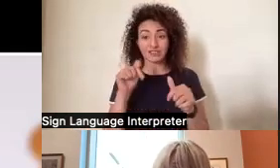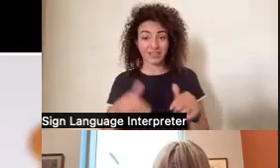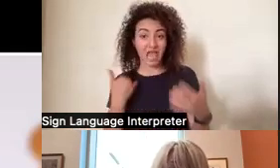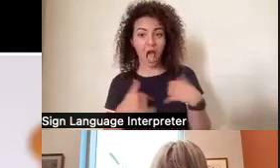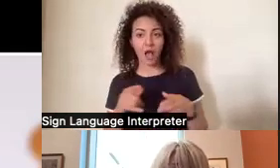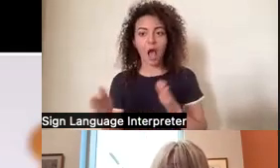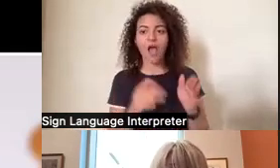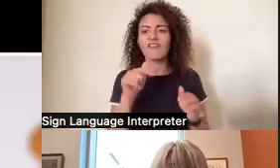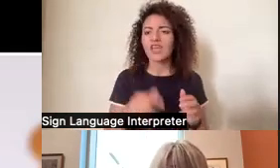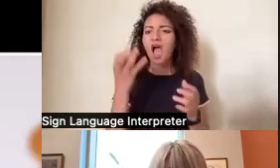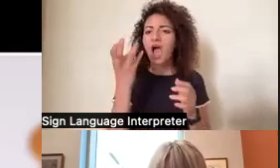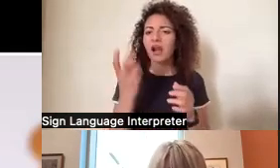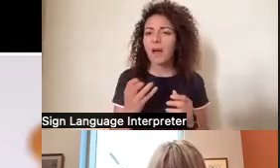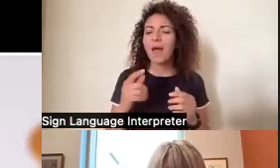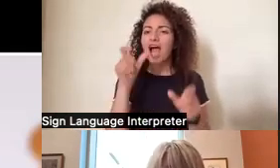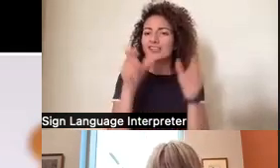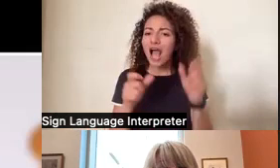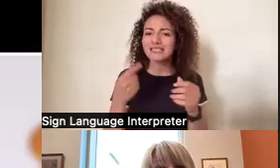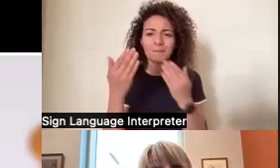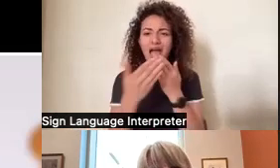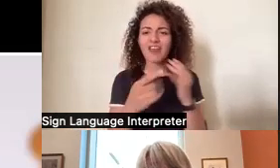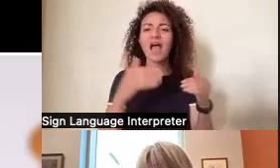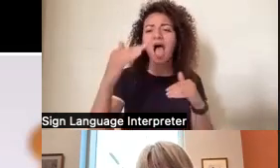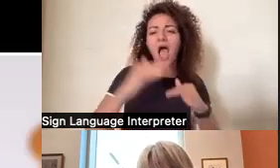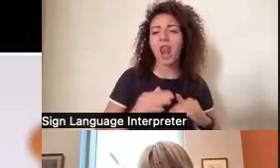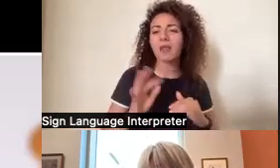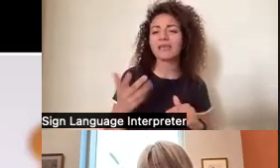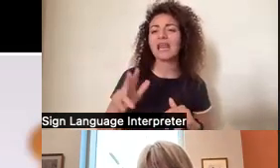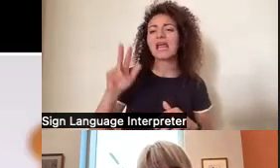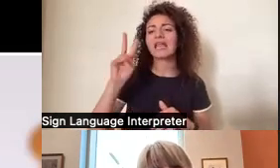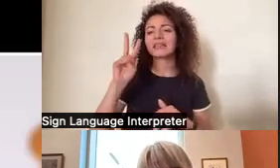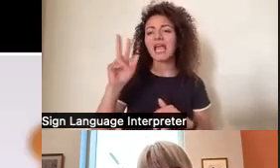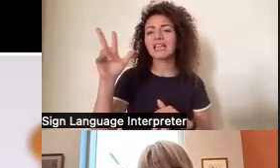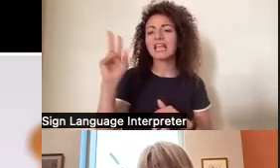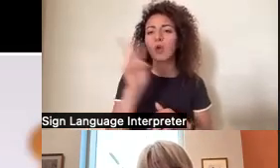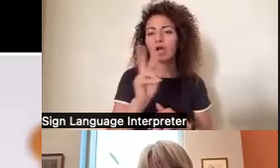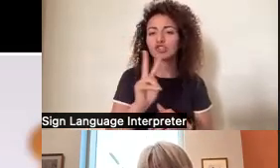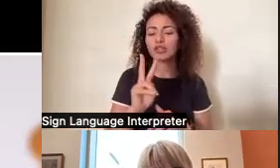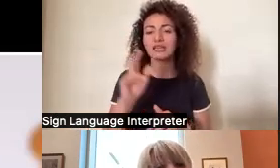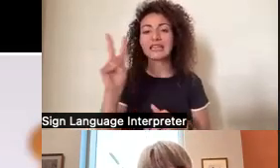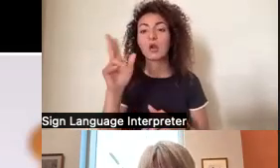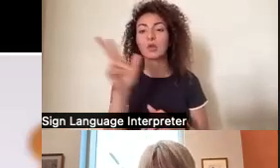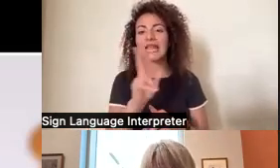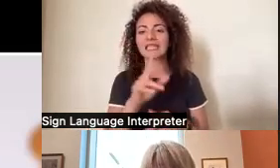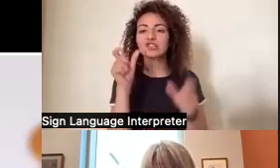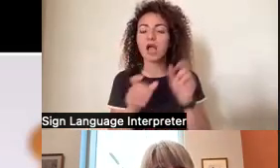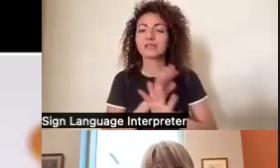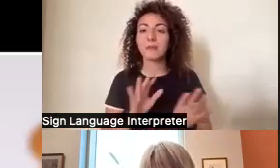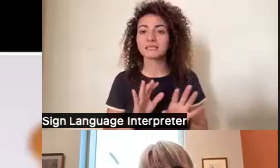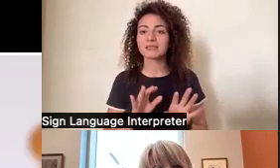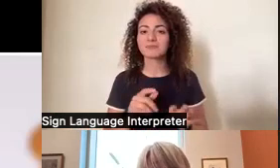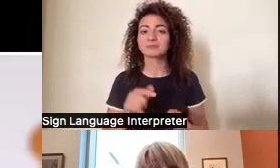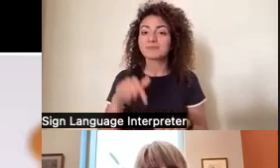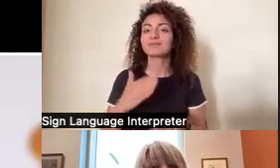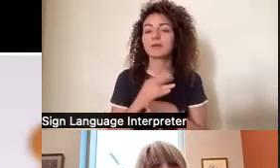health problems, an average network of 22. So individuals with disability, their social networks are impoverished, and